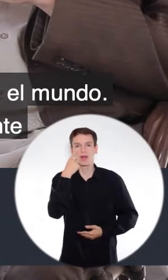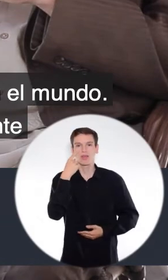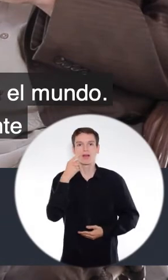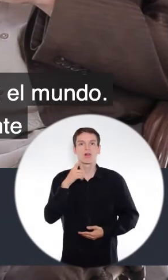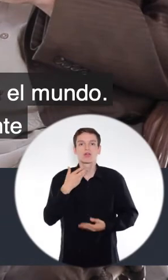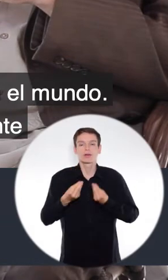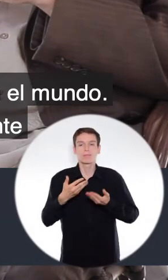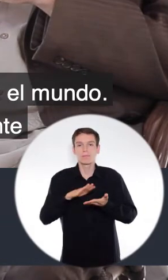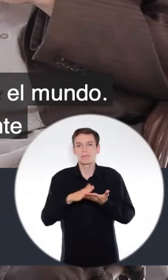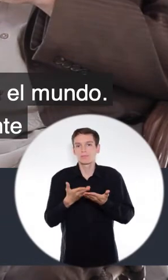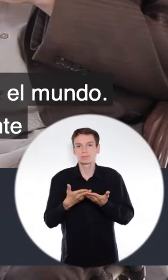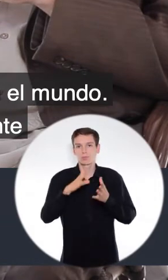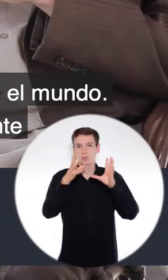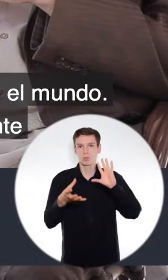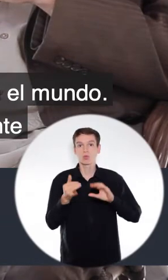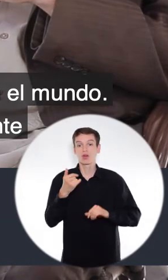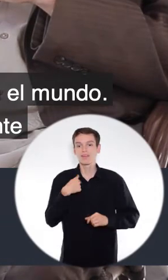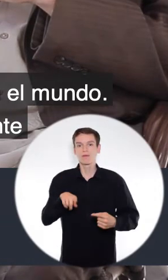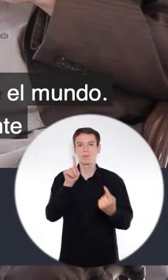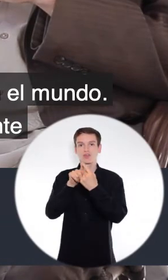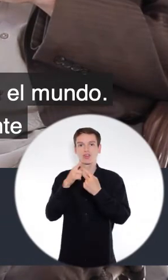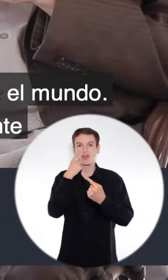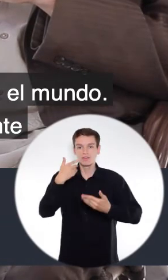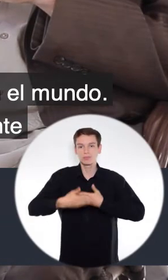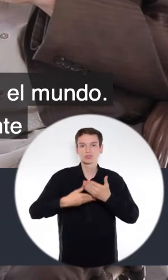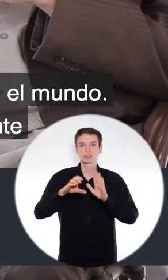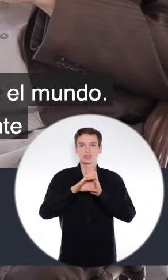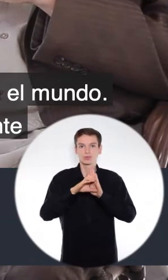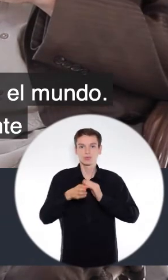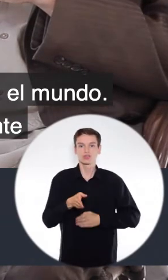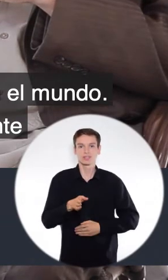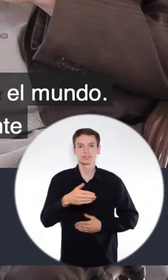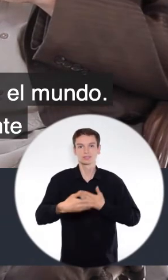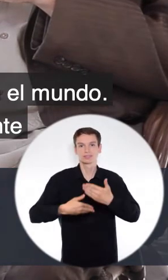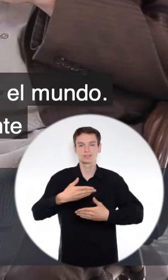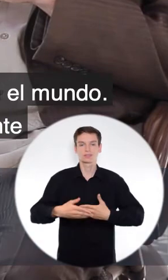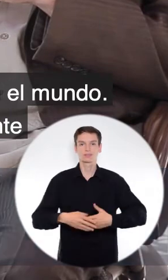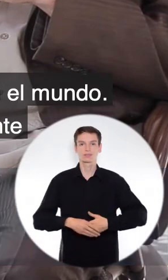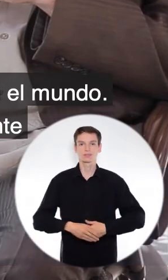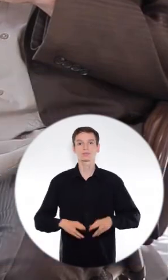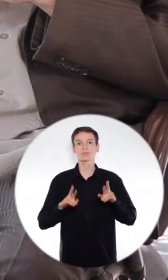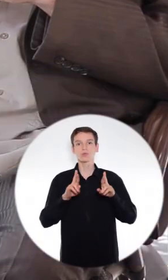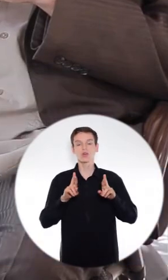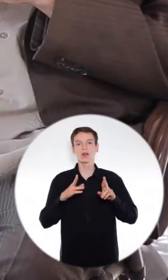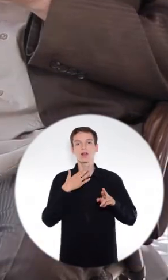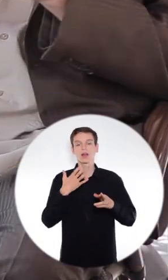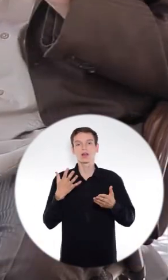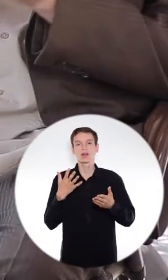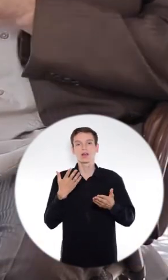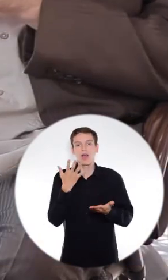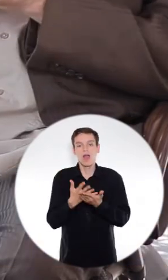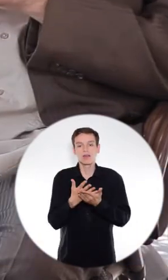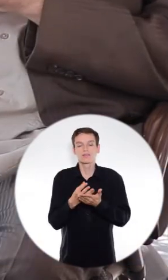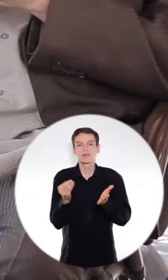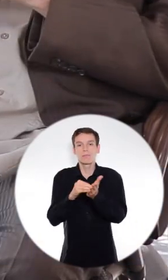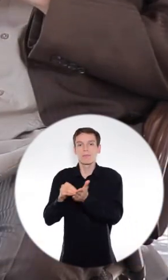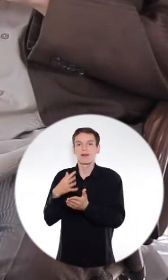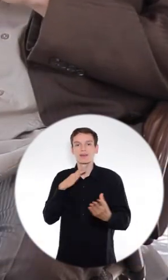world, and we shall be in contact if this constituent process goes further.